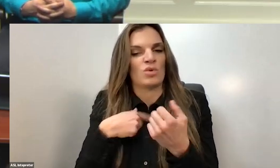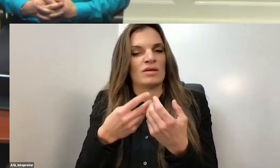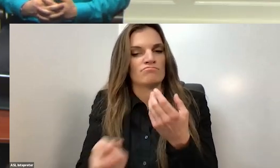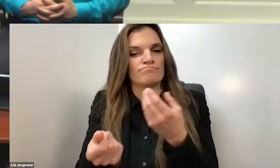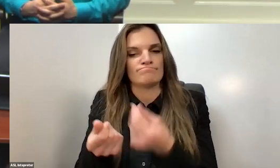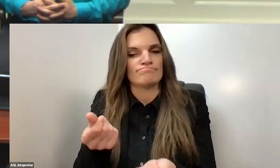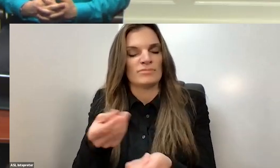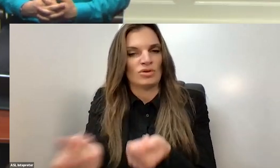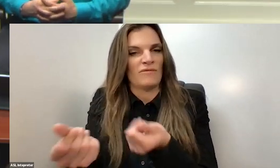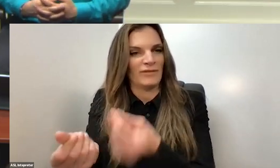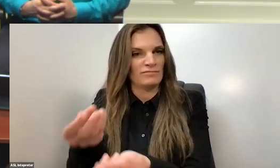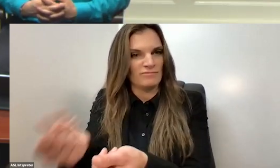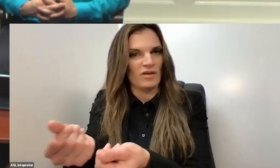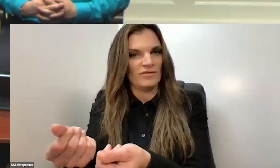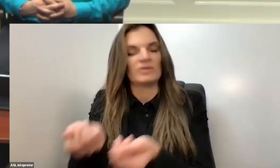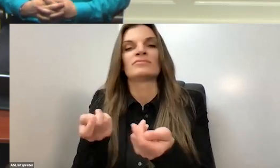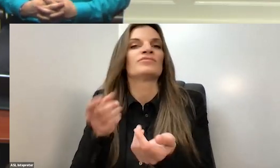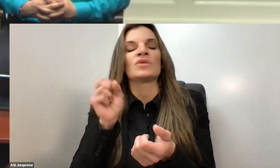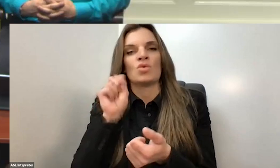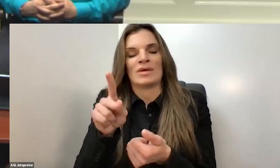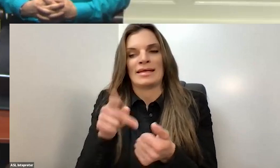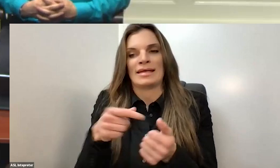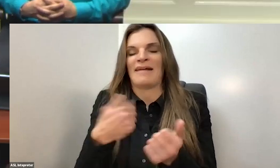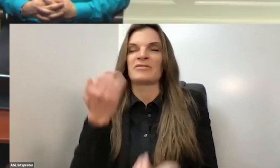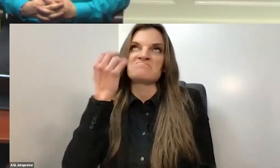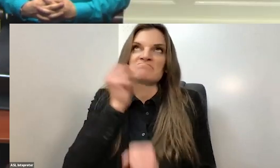paring it back, like let's get these 10 done now.